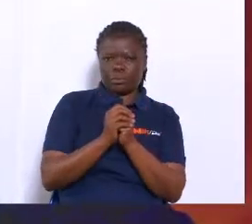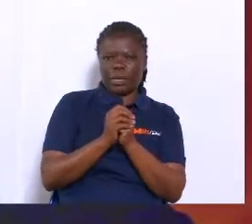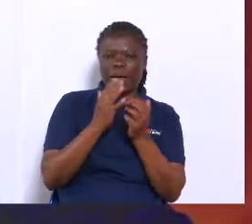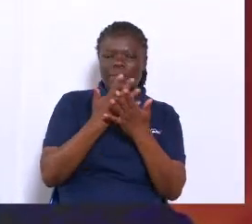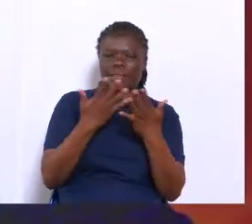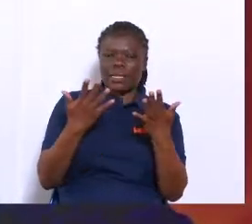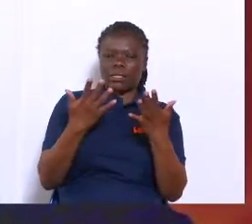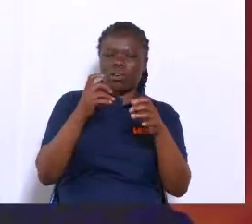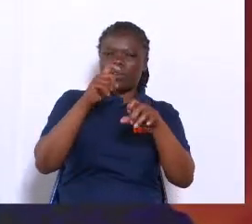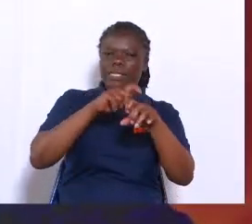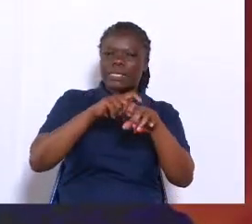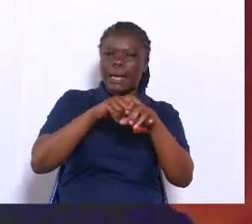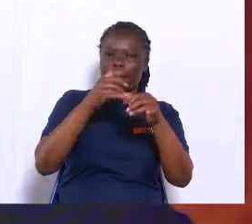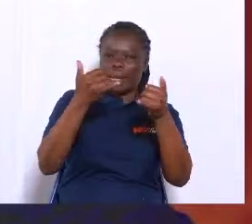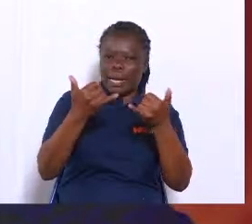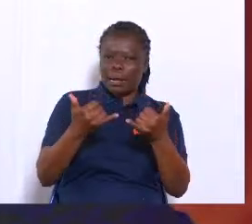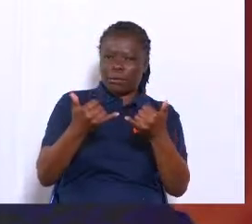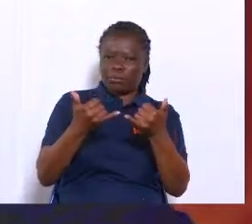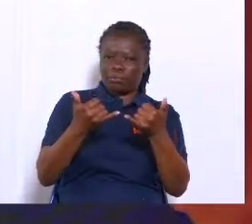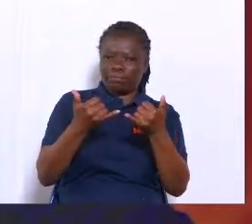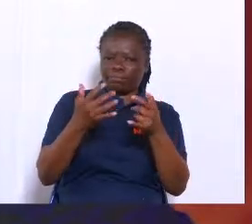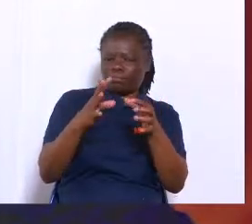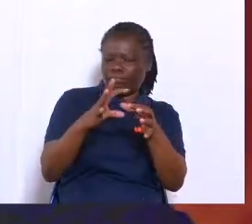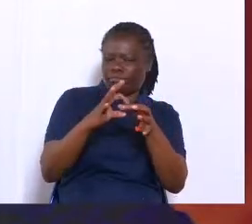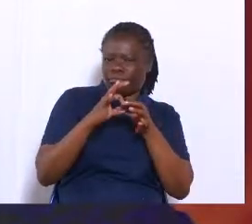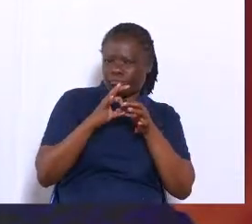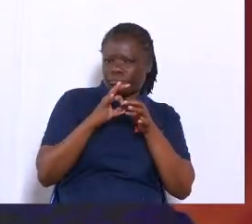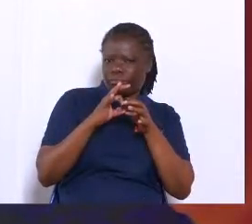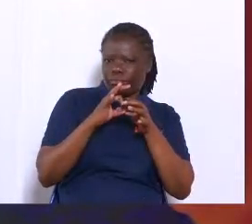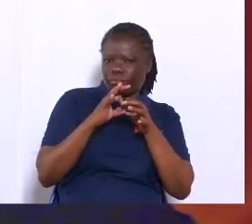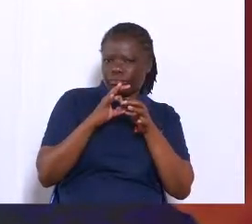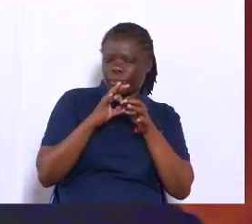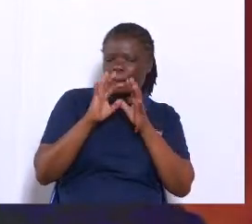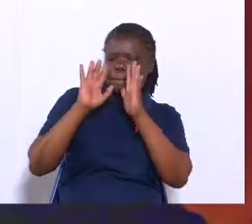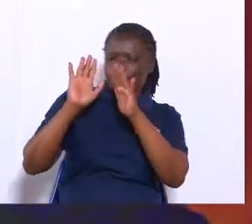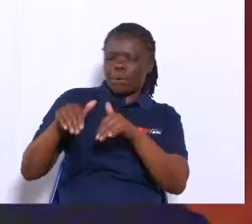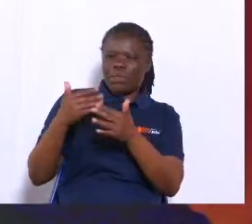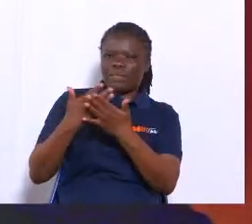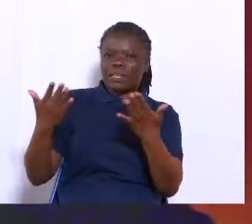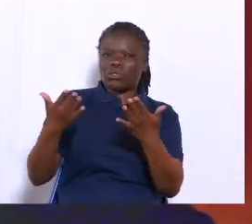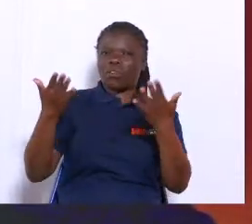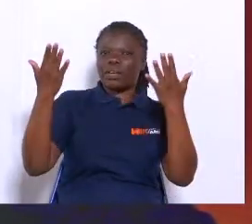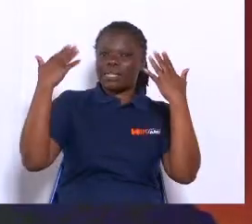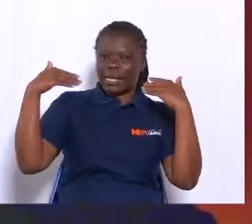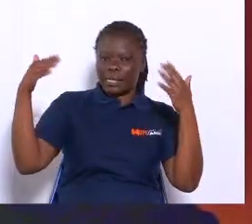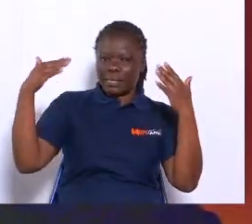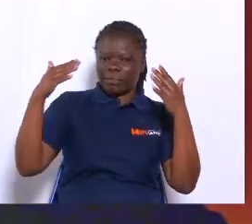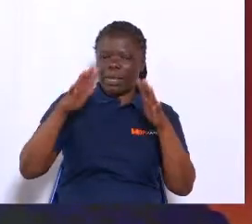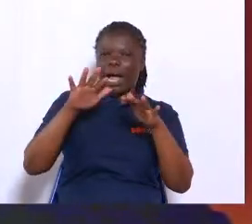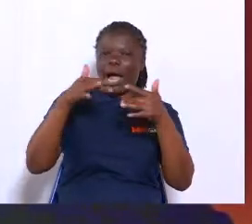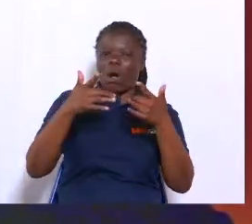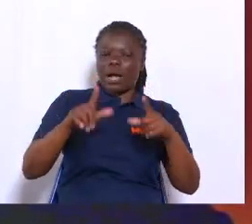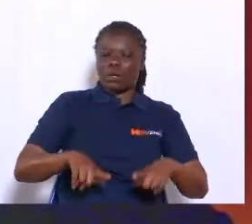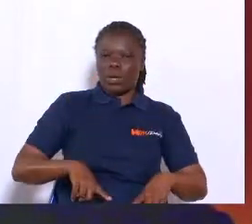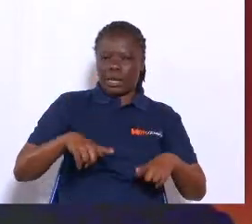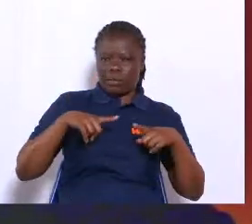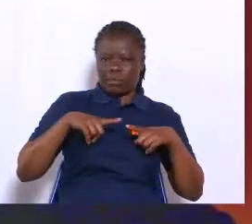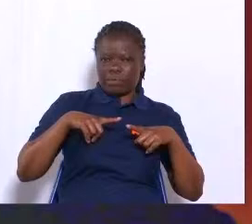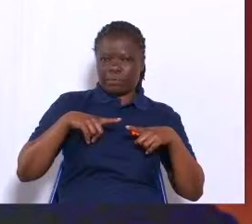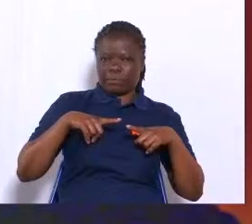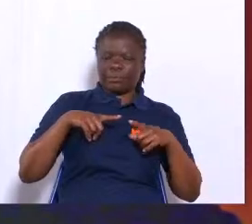for you crowded out the things of eternity? How then shall we live? Take